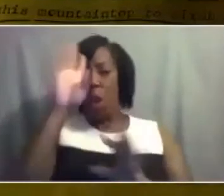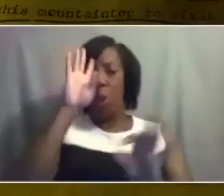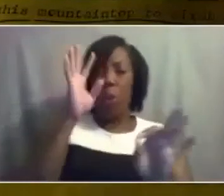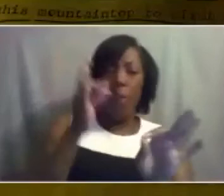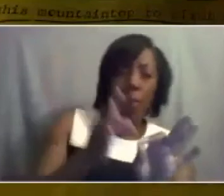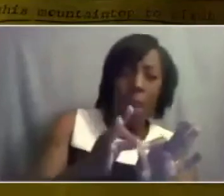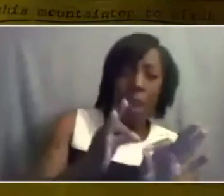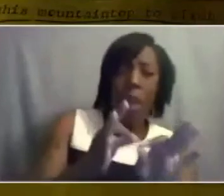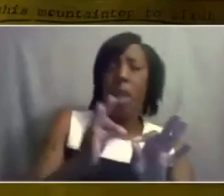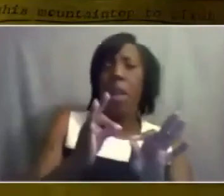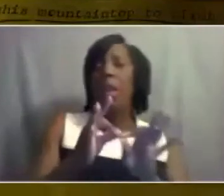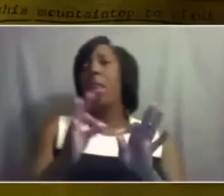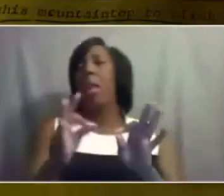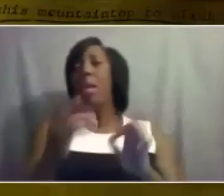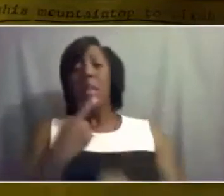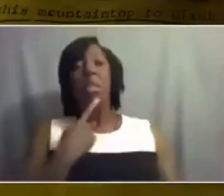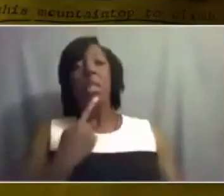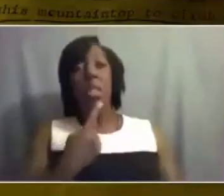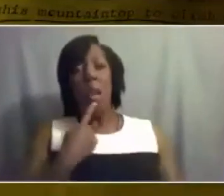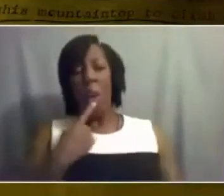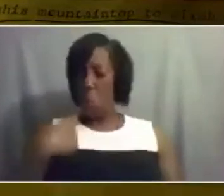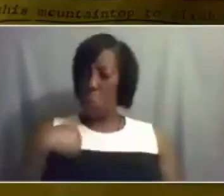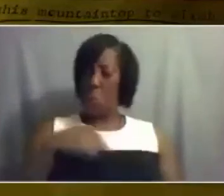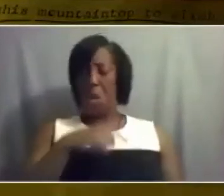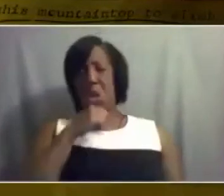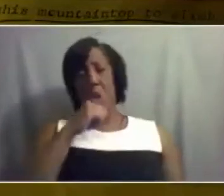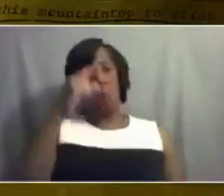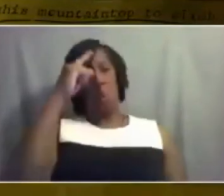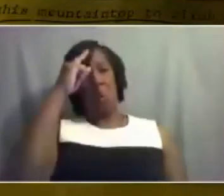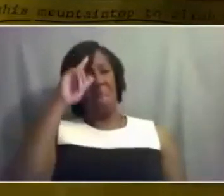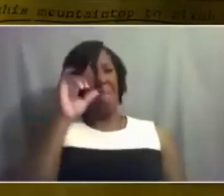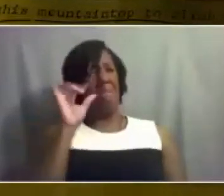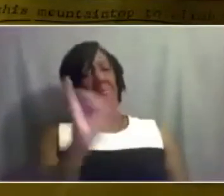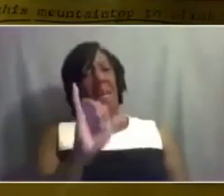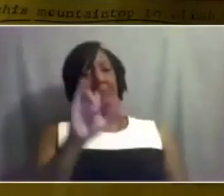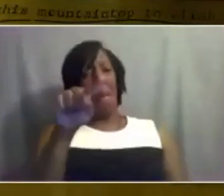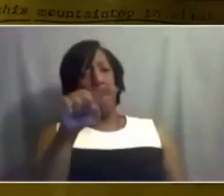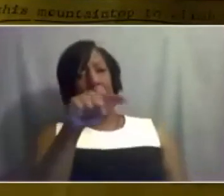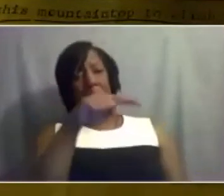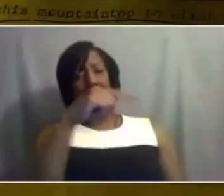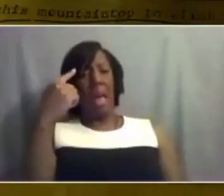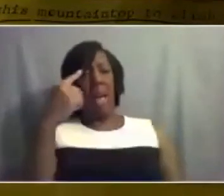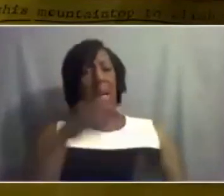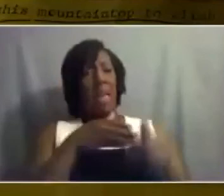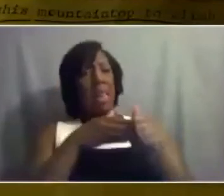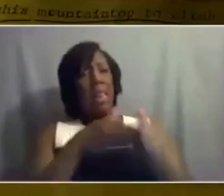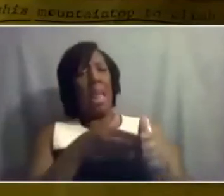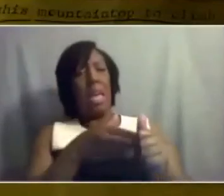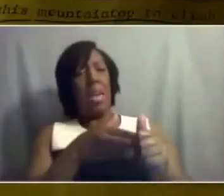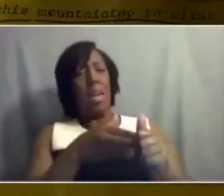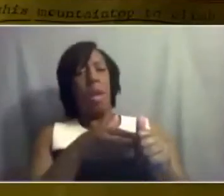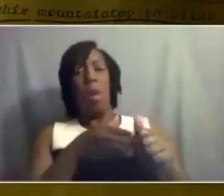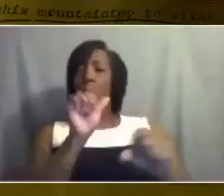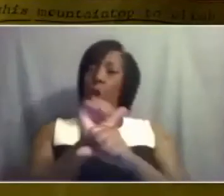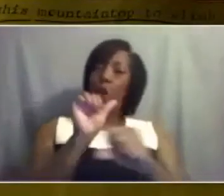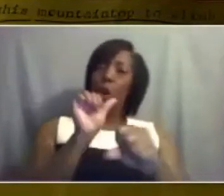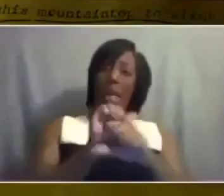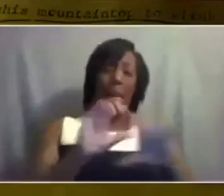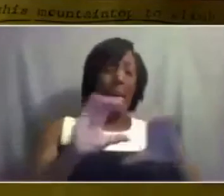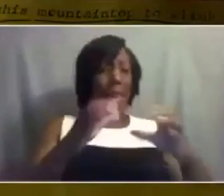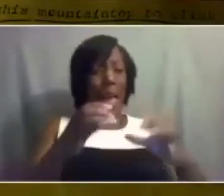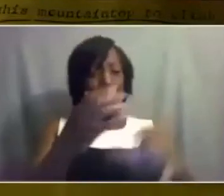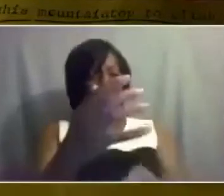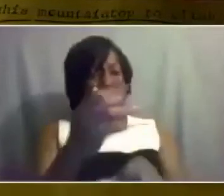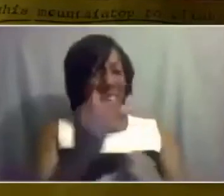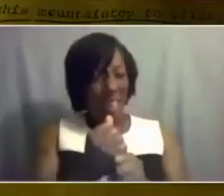of class, saying, we don't think that that Black-led, multiracial, working class rooted United Front that got Biden and